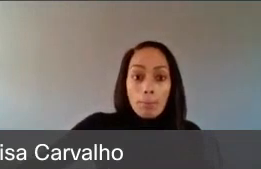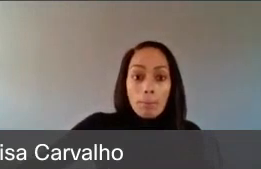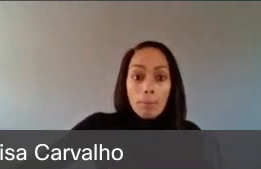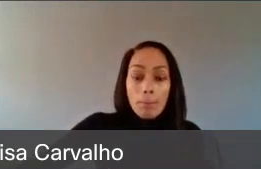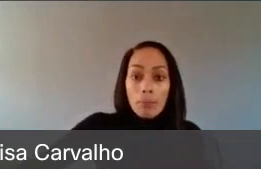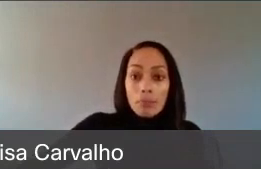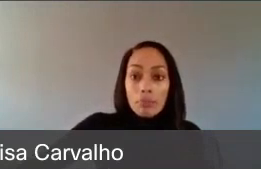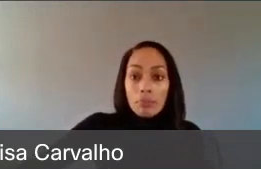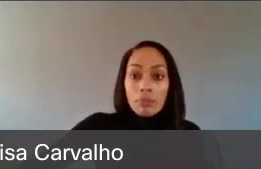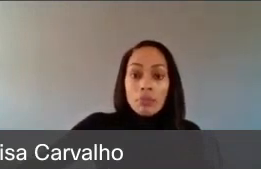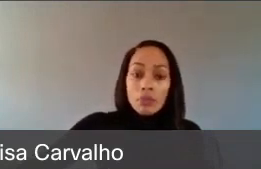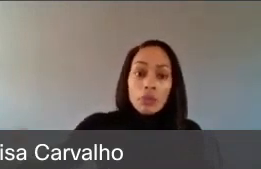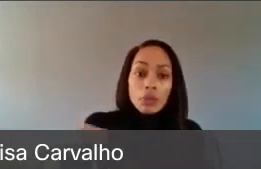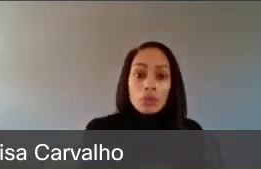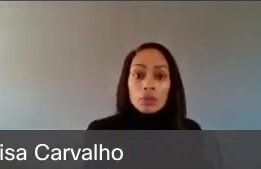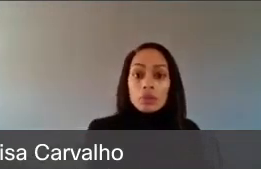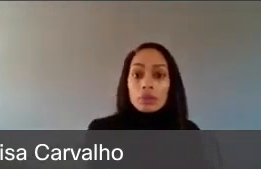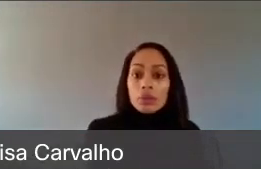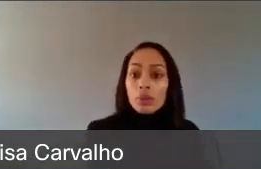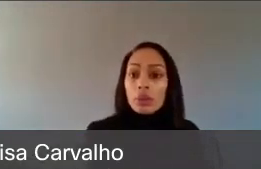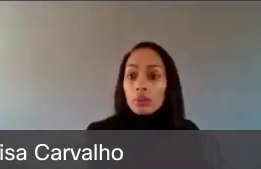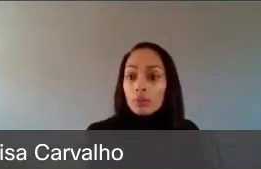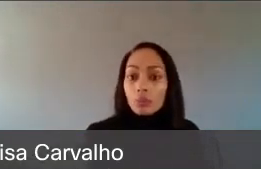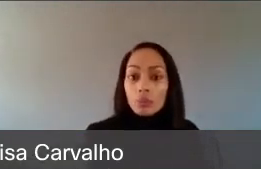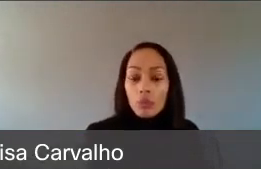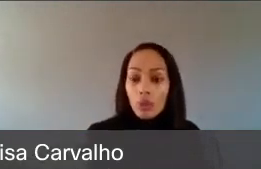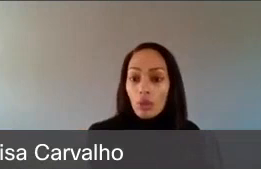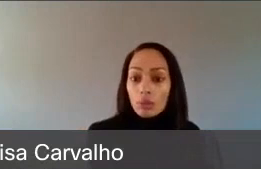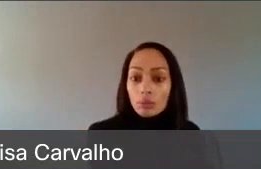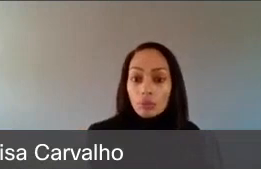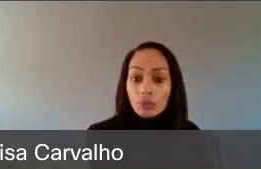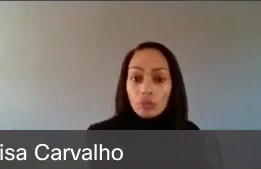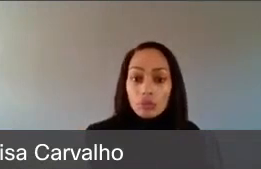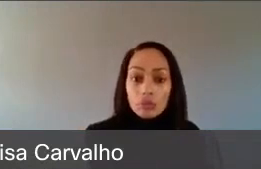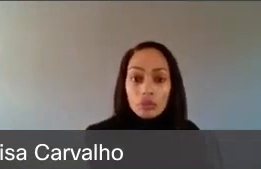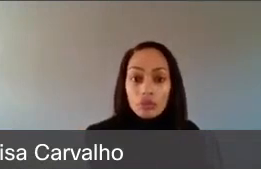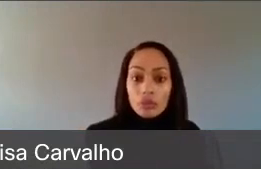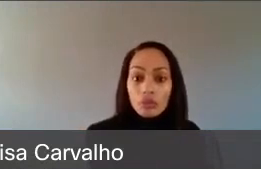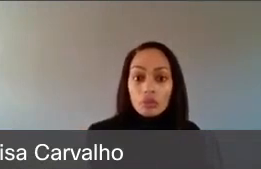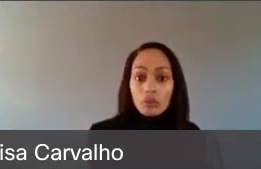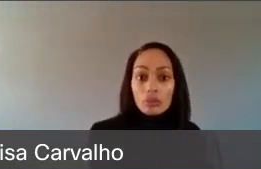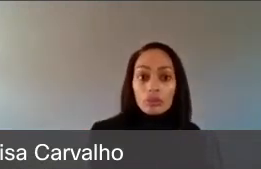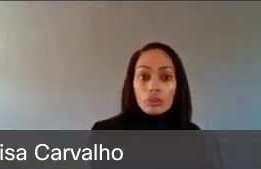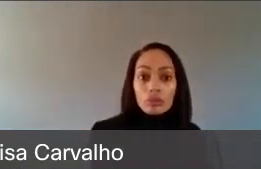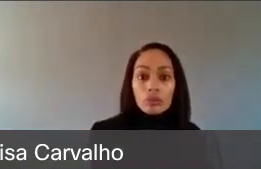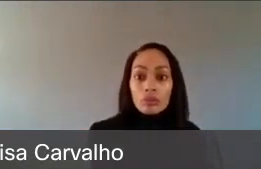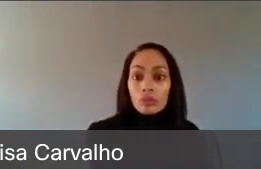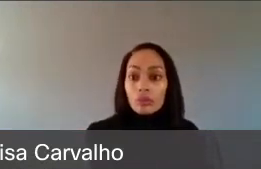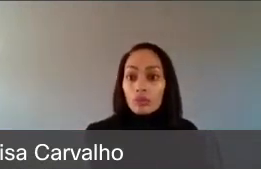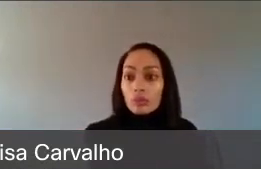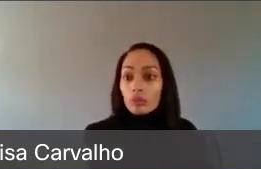someone that has maybe comorbid with autism and a mental health diagnosis such as